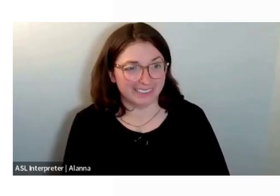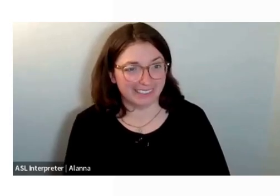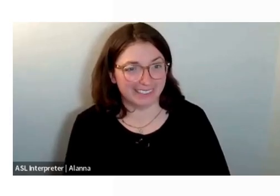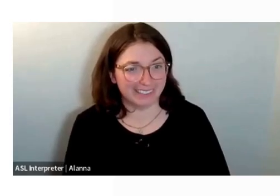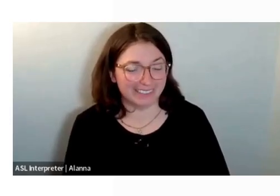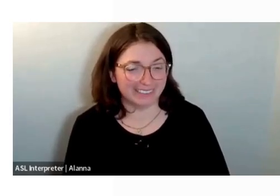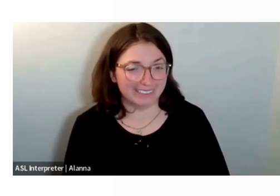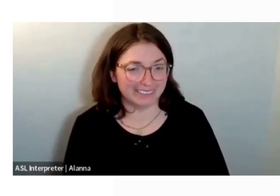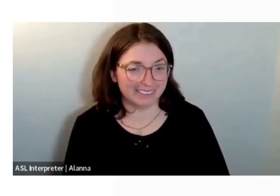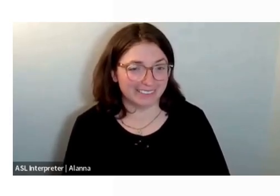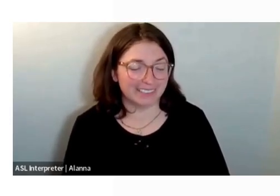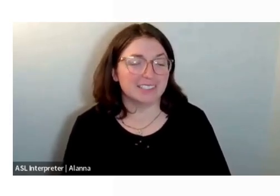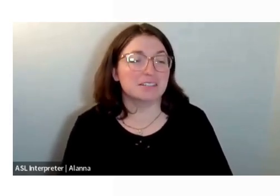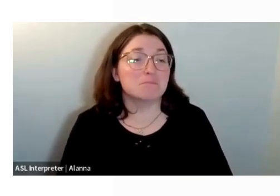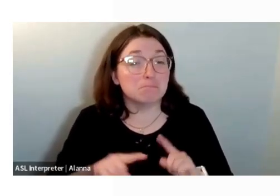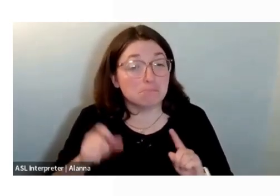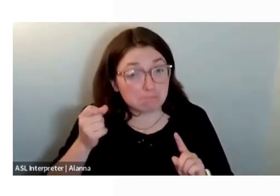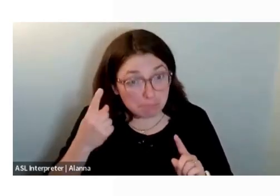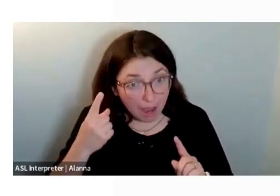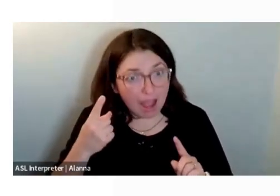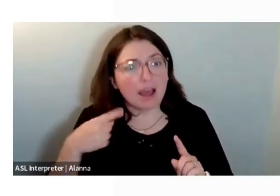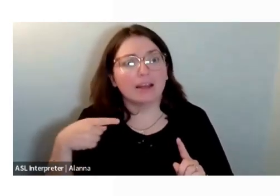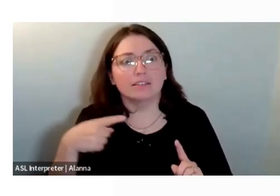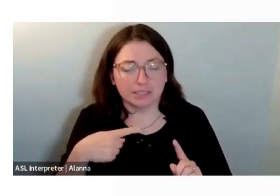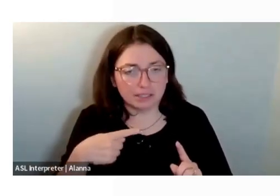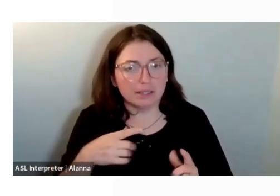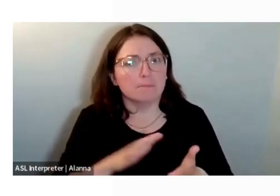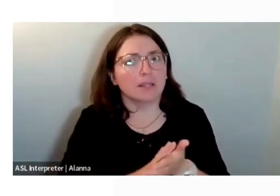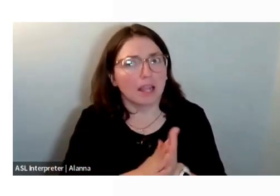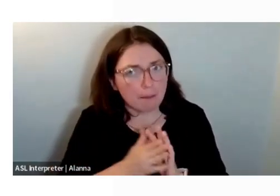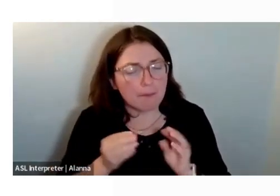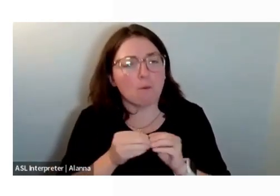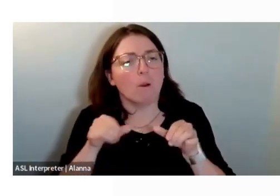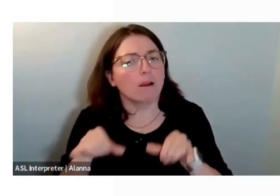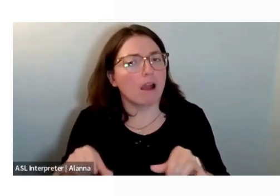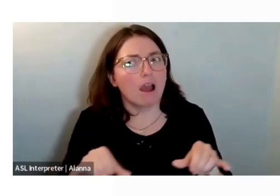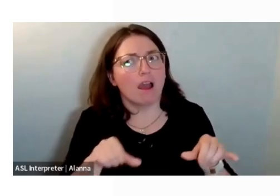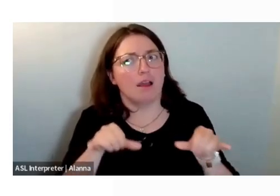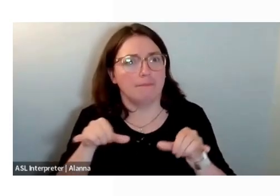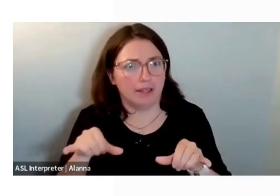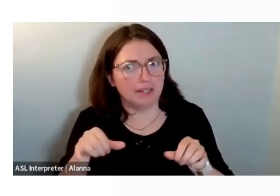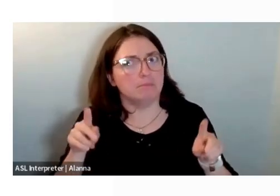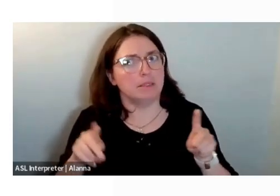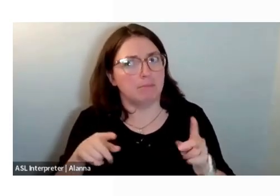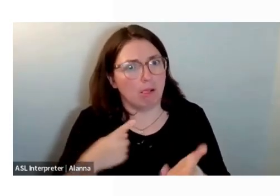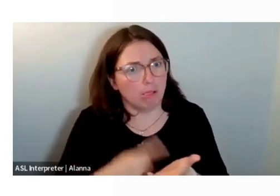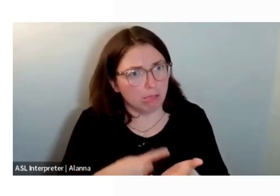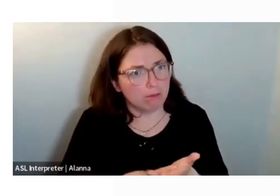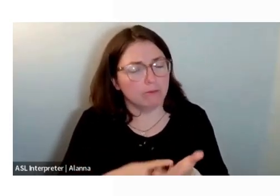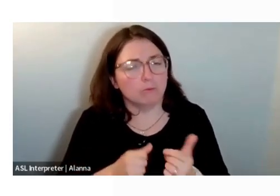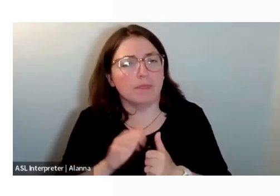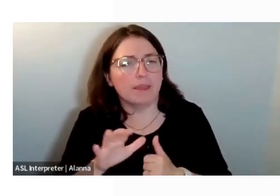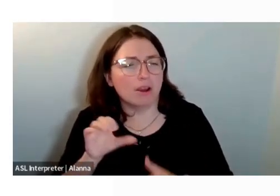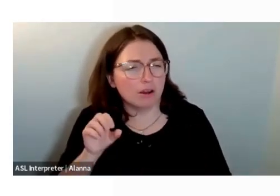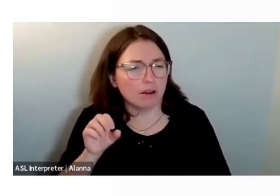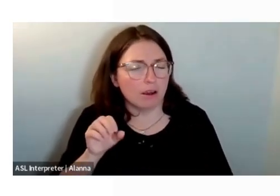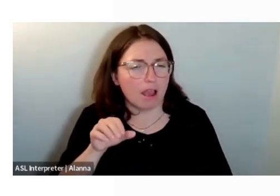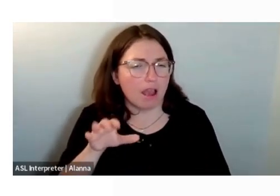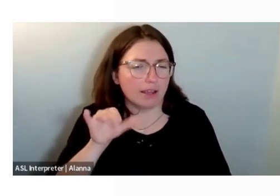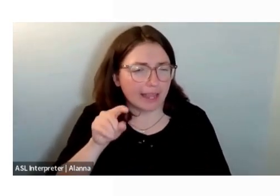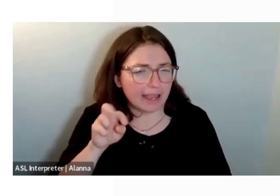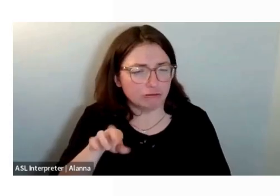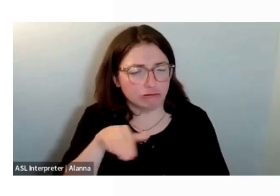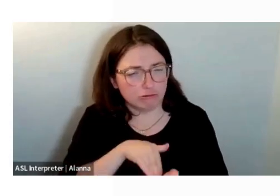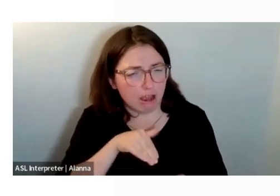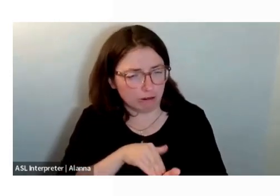But this is now a more common thing that people are discussing with their oncologists.